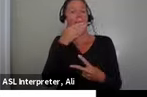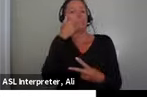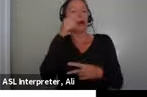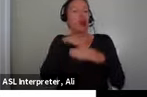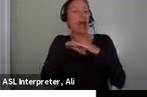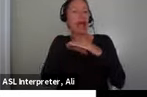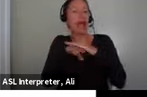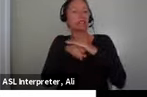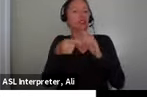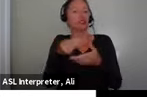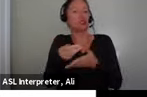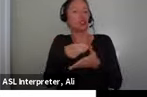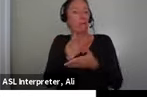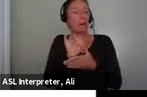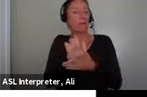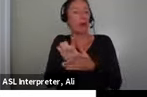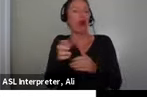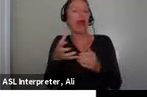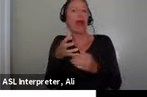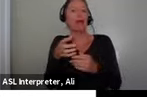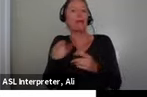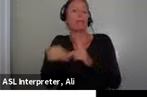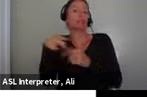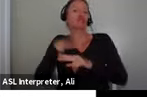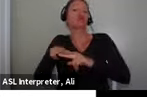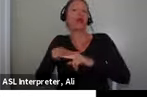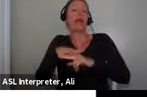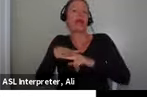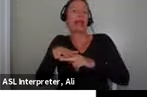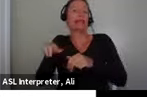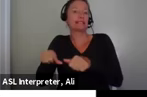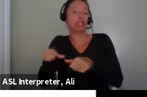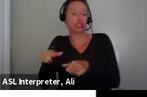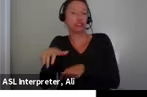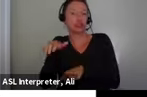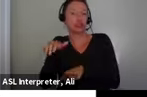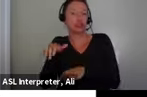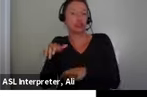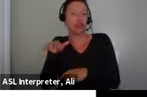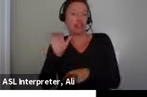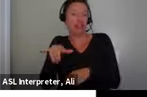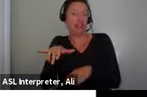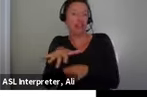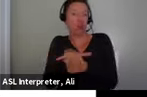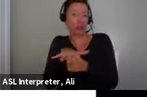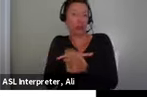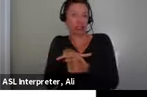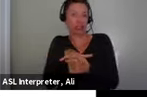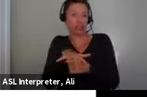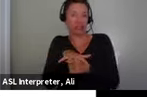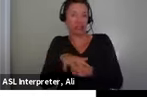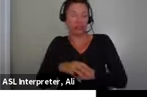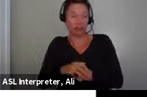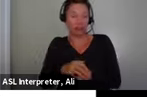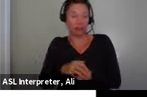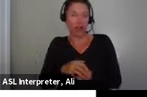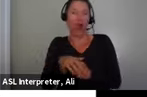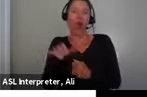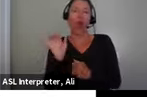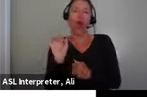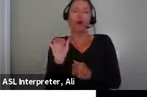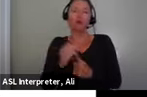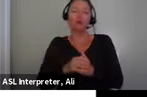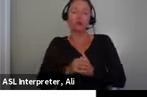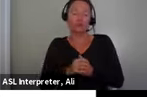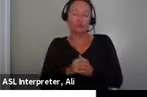the train station at that location. And it also seems